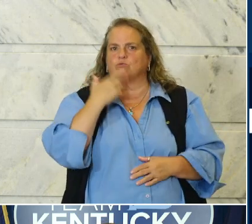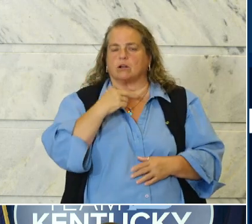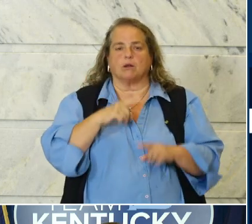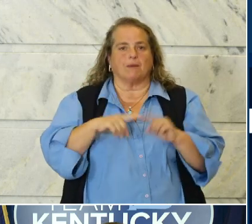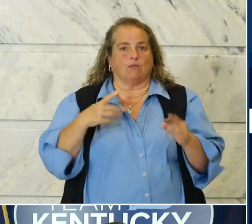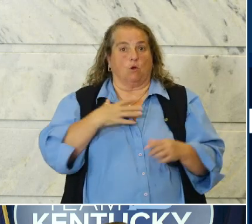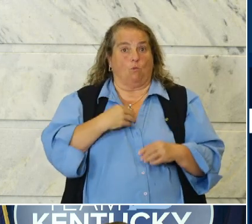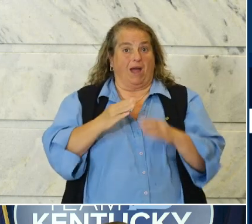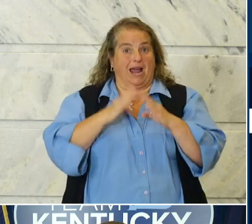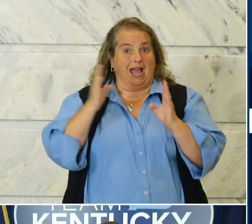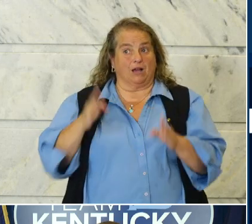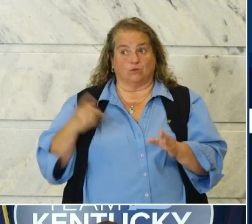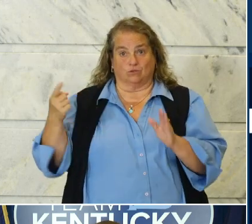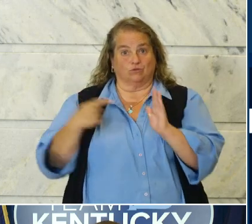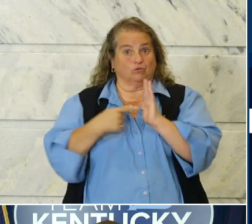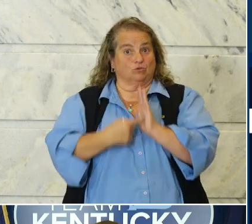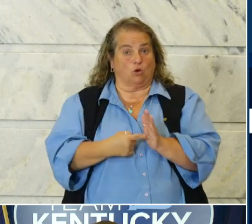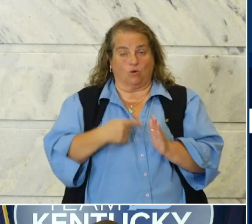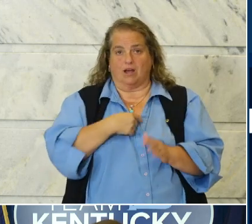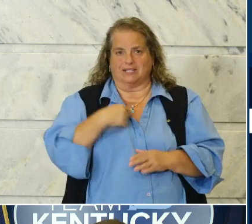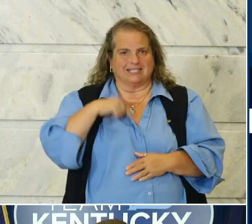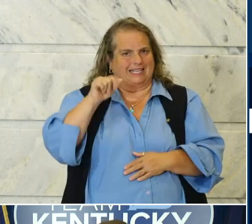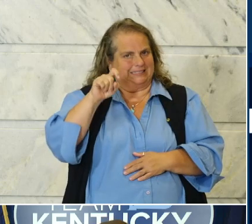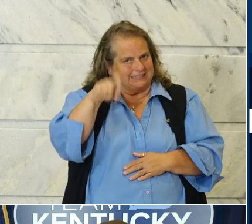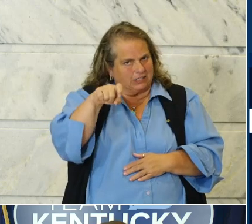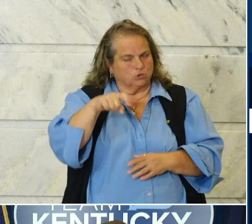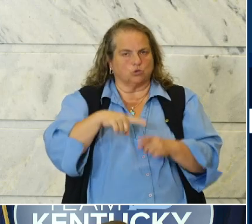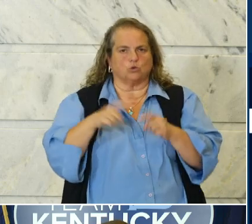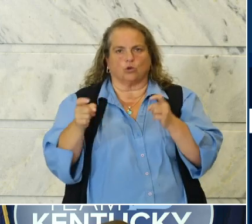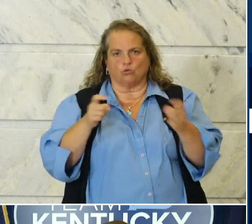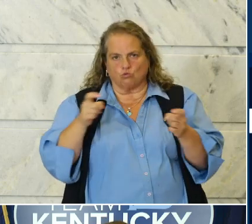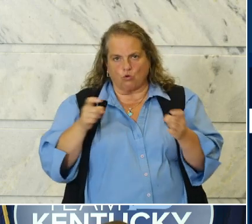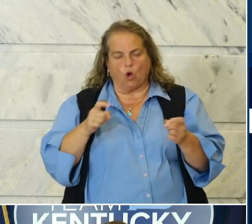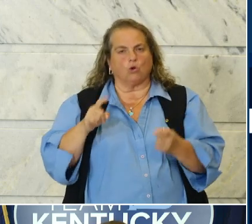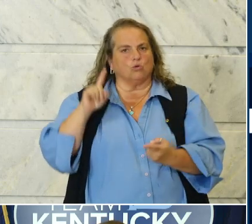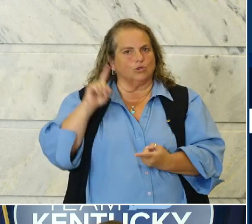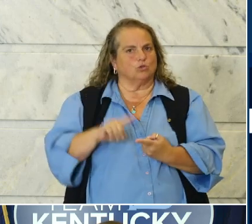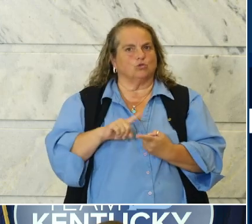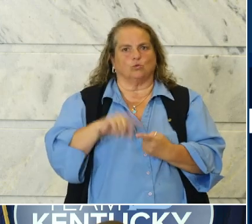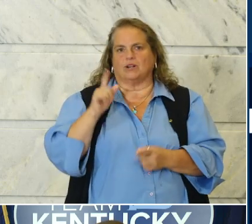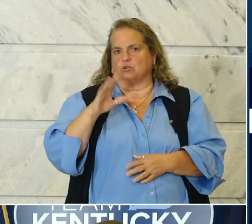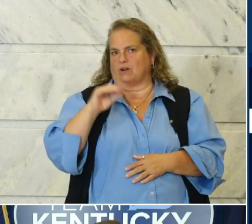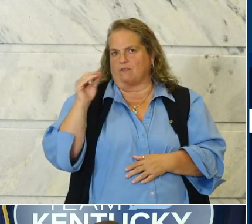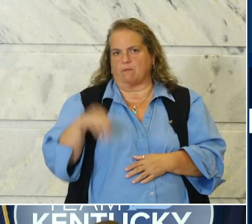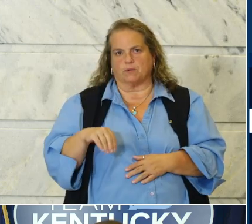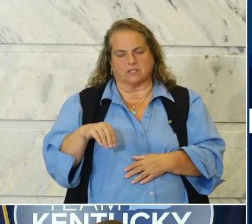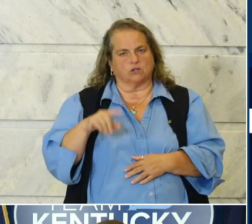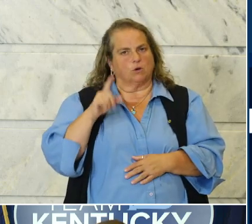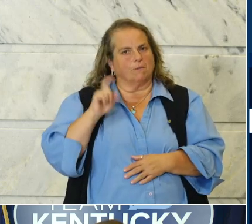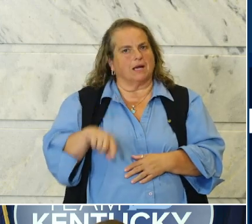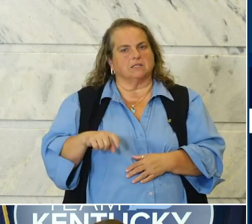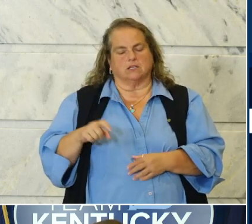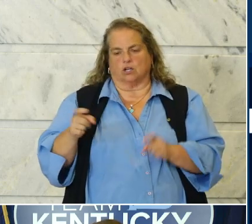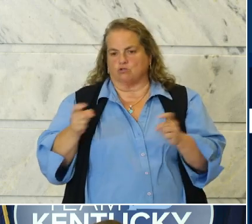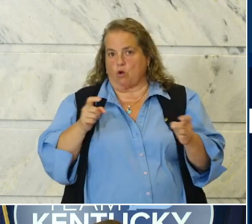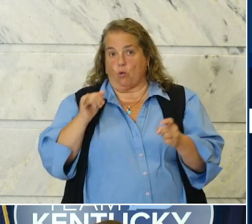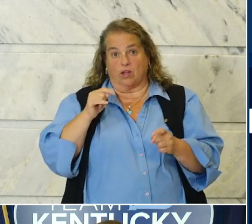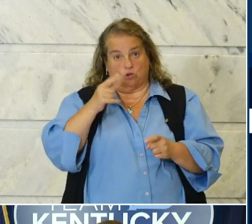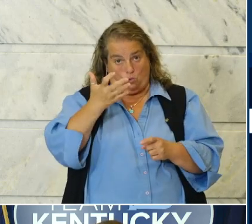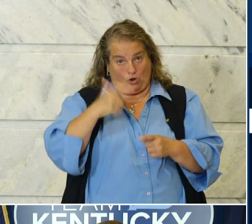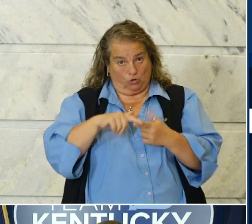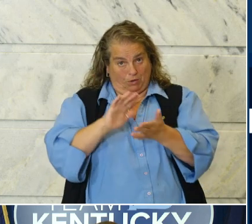House's modeling shows that this is absolutely necessary to control the spread at this time where we either become the next